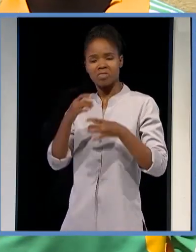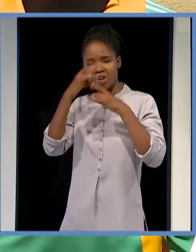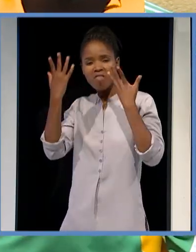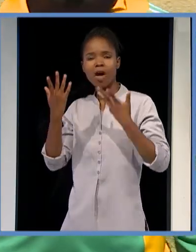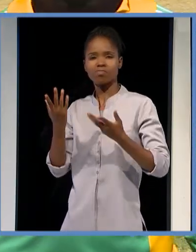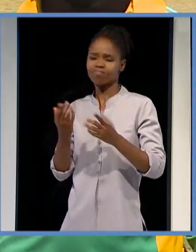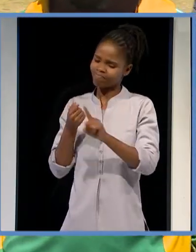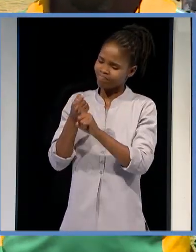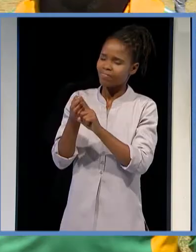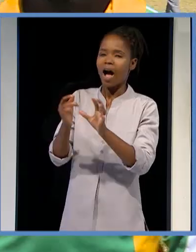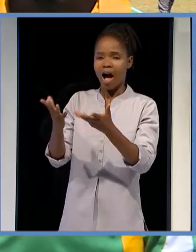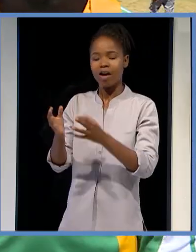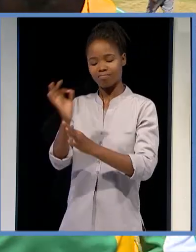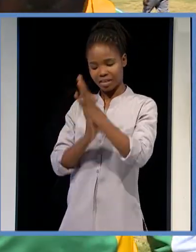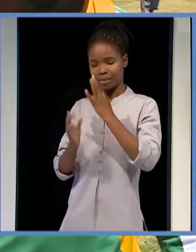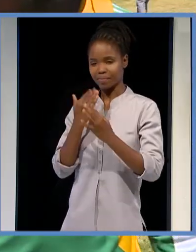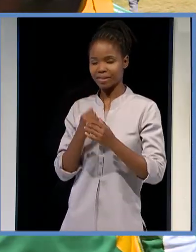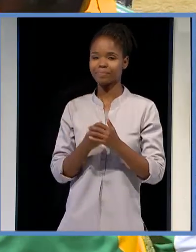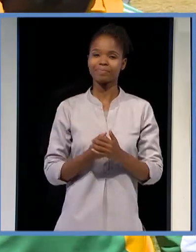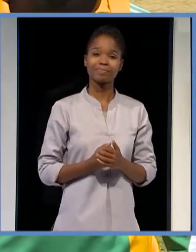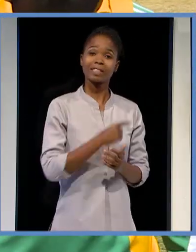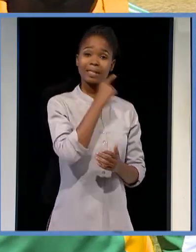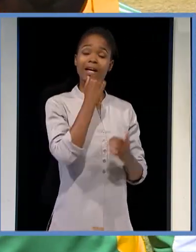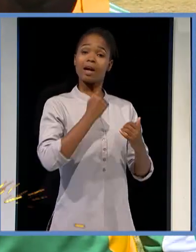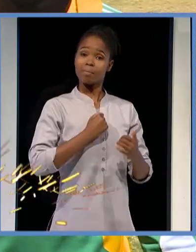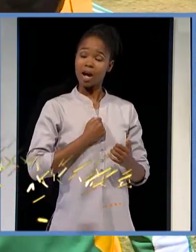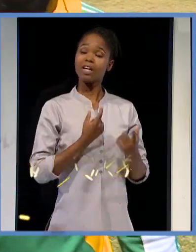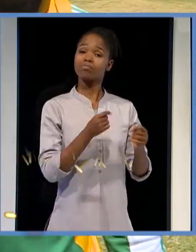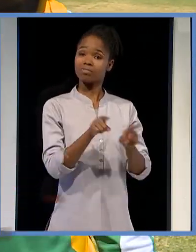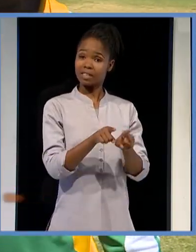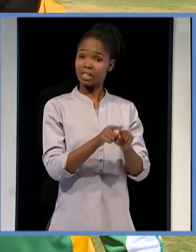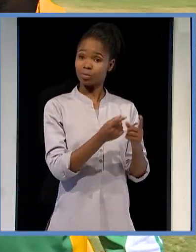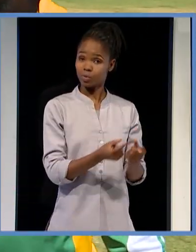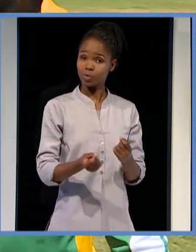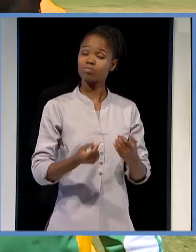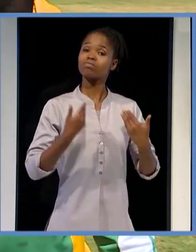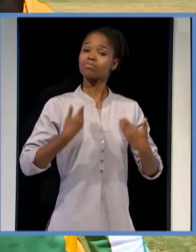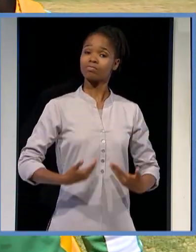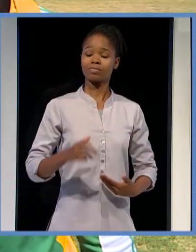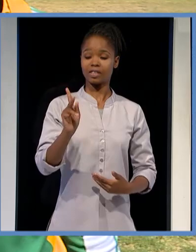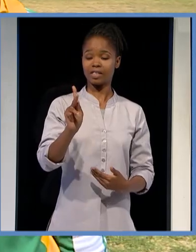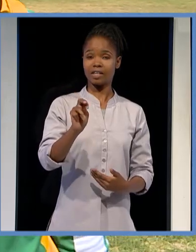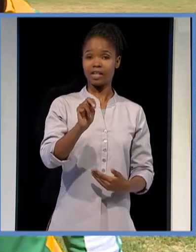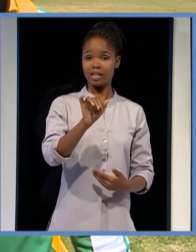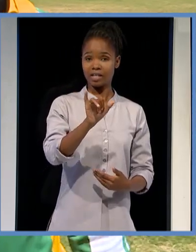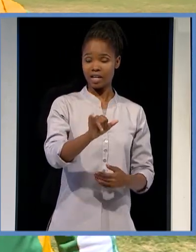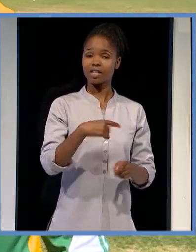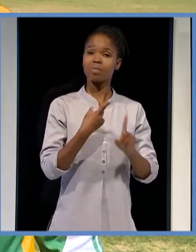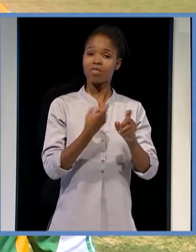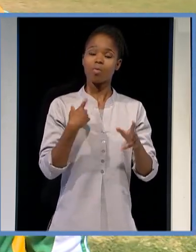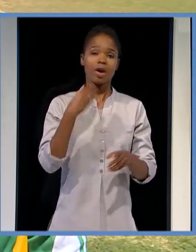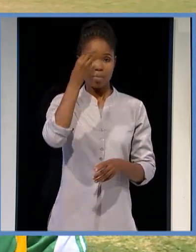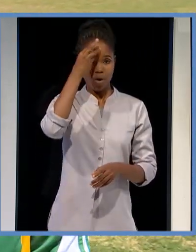How's the Nazumpan? Yeah, well, my name is Kenny Mabela, Samkelo, and I hail from Soshanguve